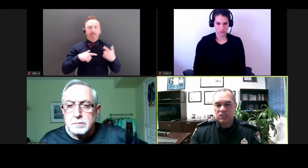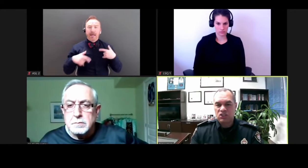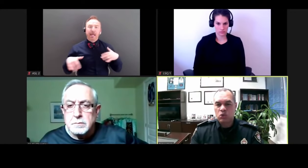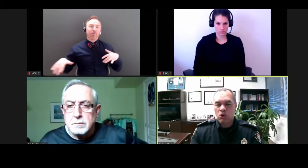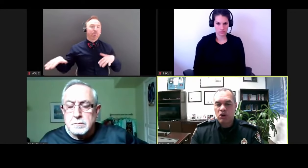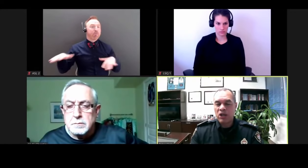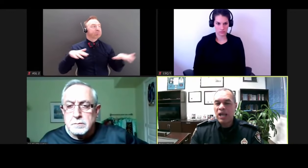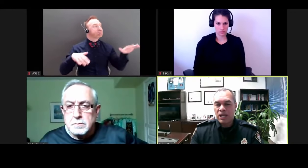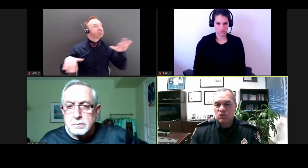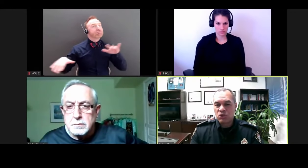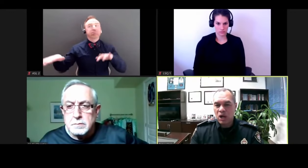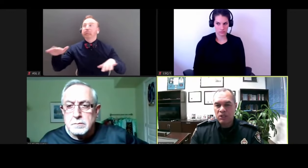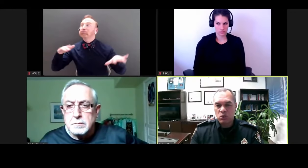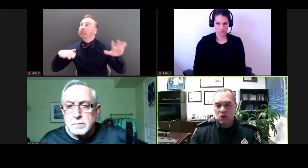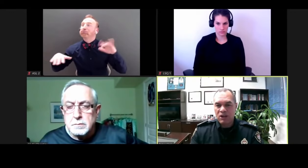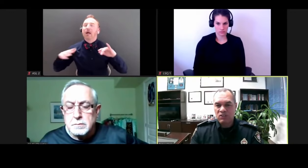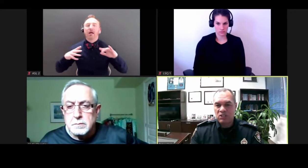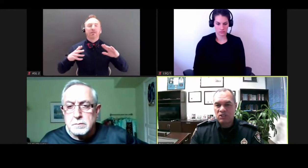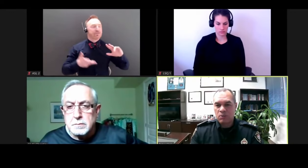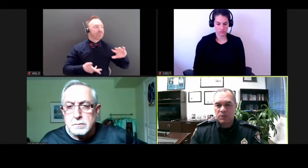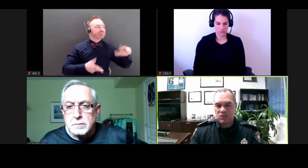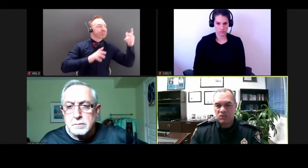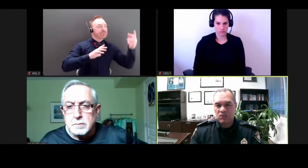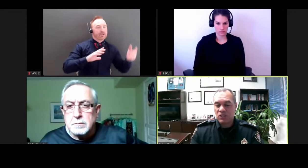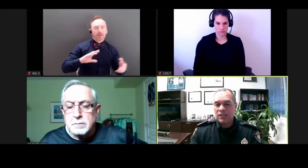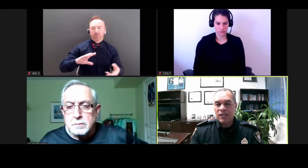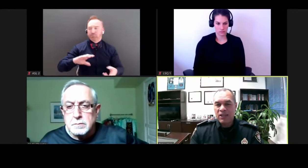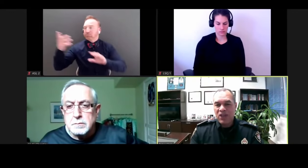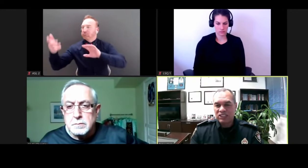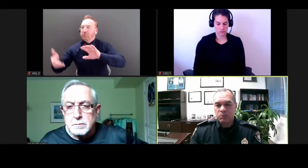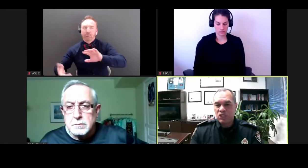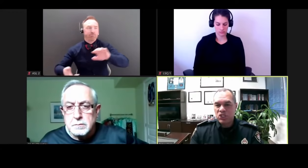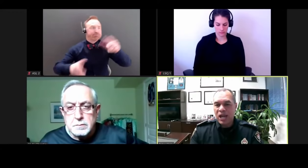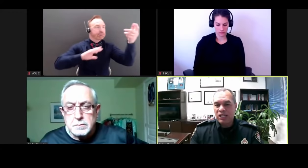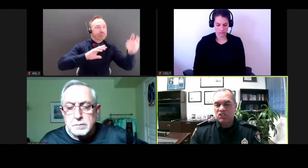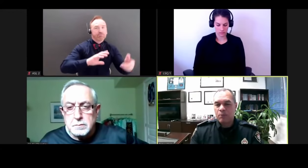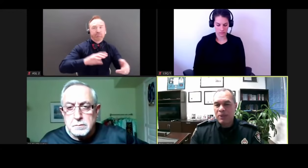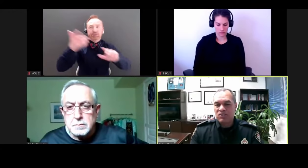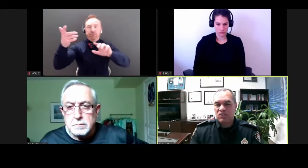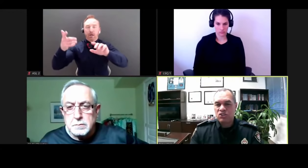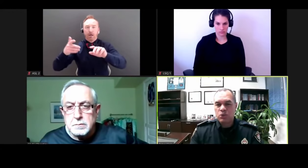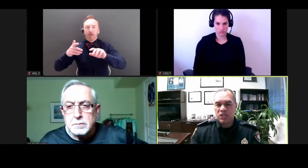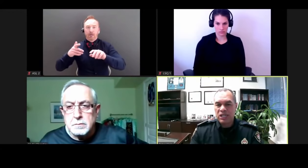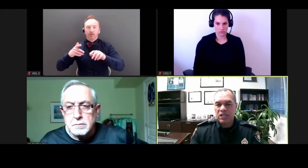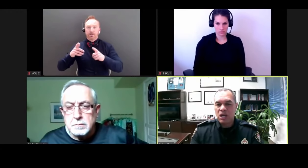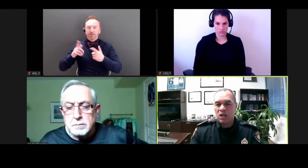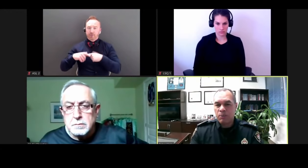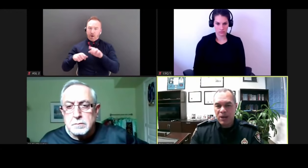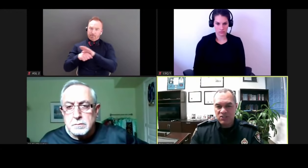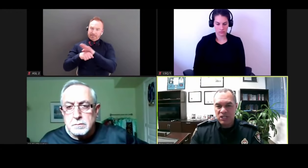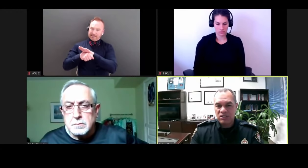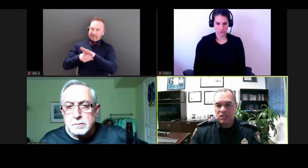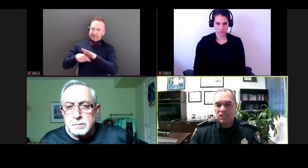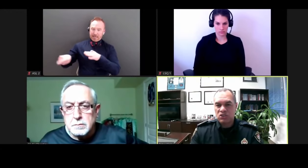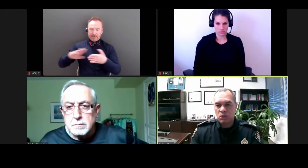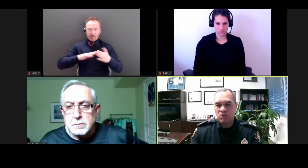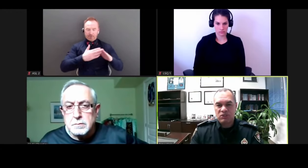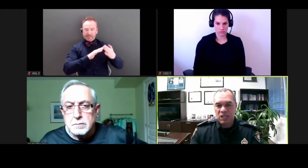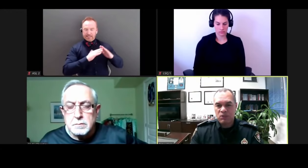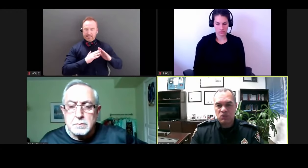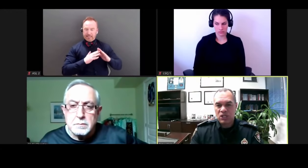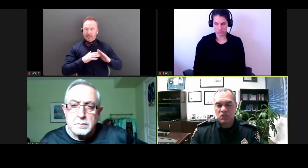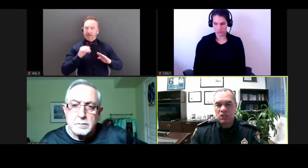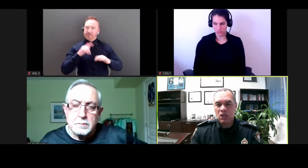causing disorder and trauma to our residents and our businesses. And that's been the challenge that makes this unique and unprecedented in terms